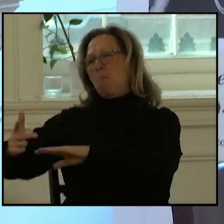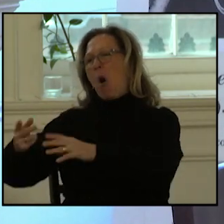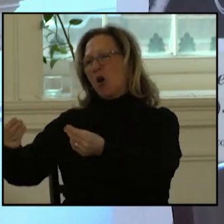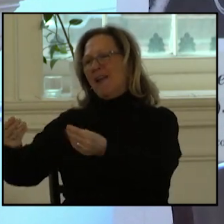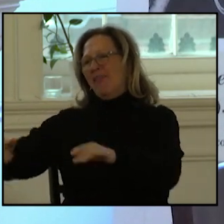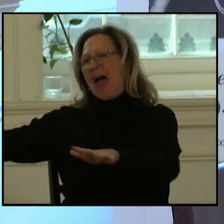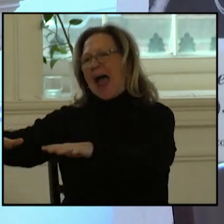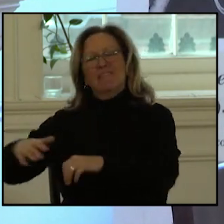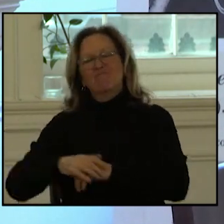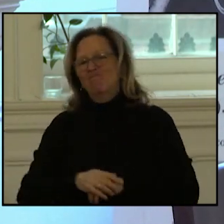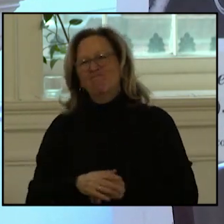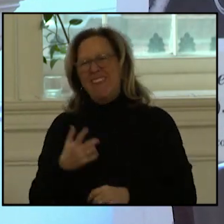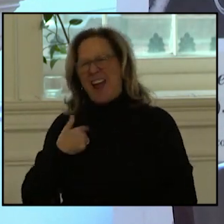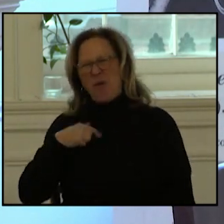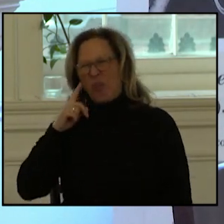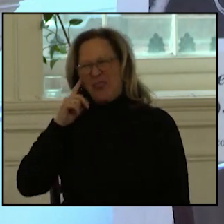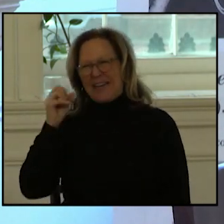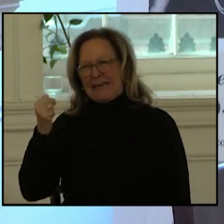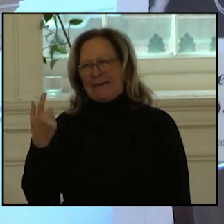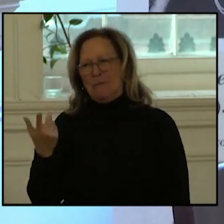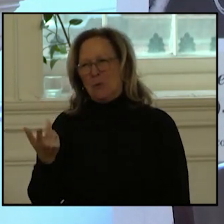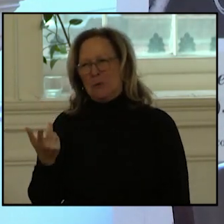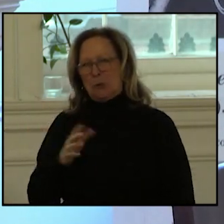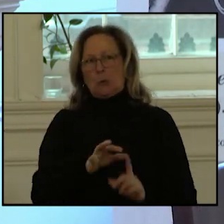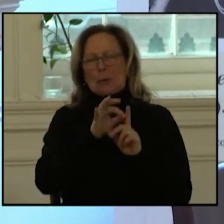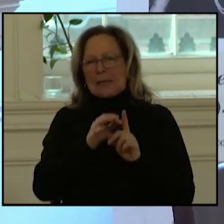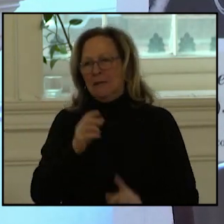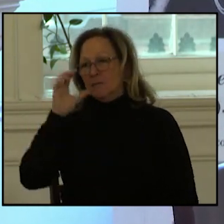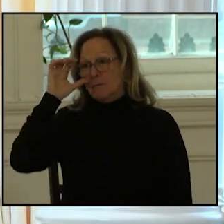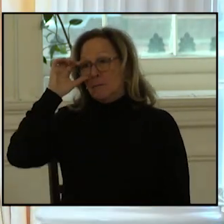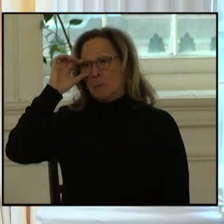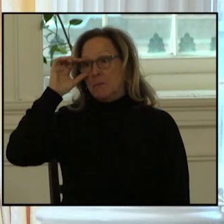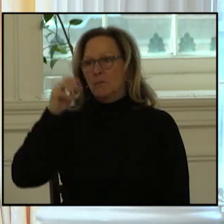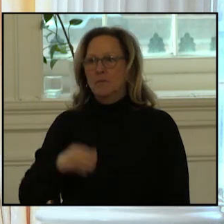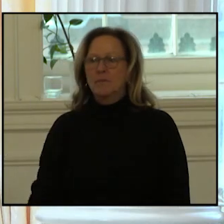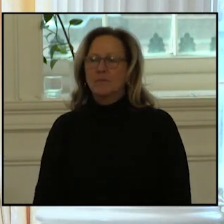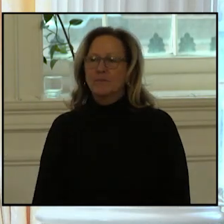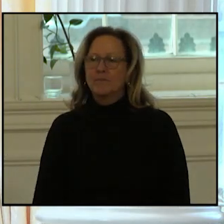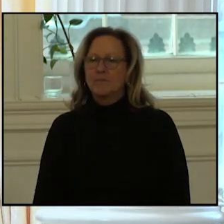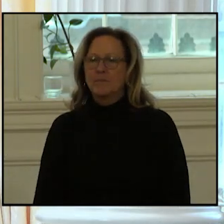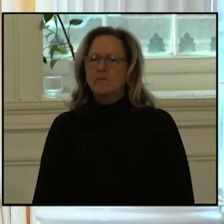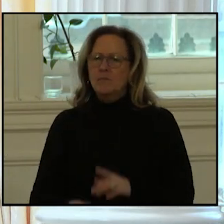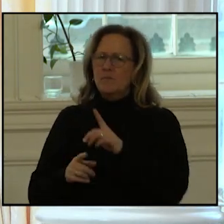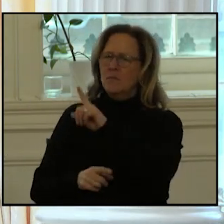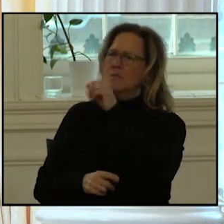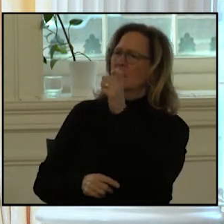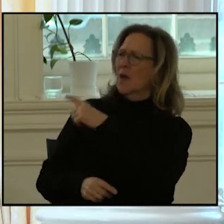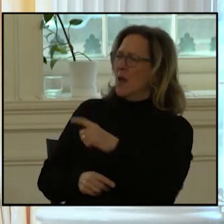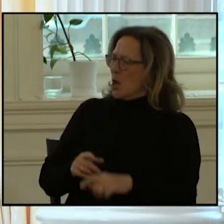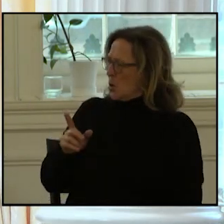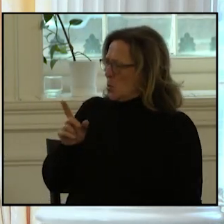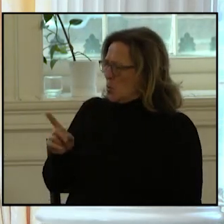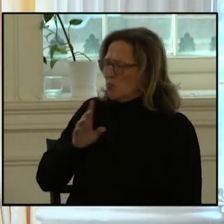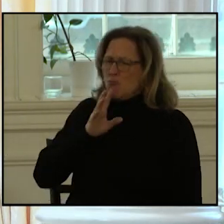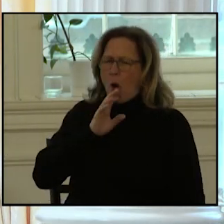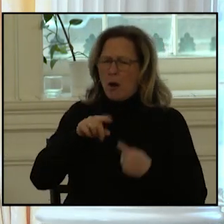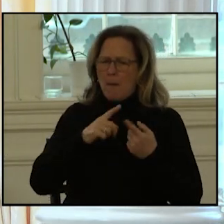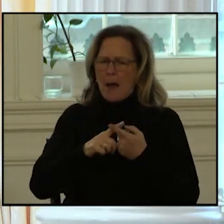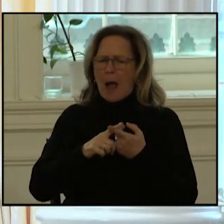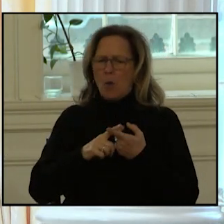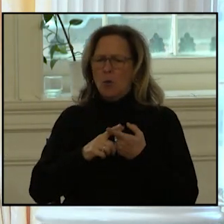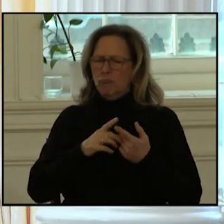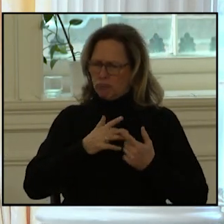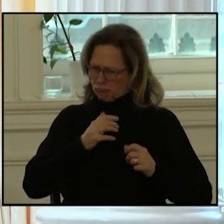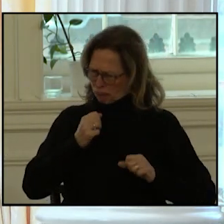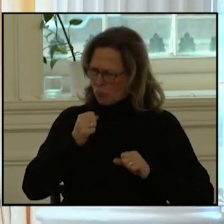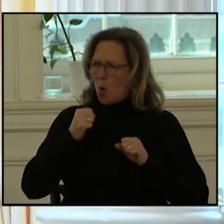more common than we know. You also talked about willful resistance to the